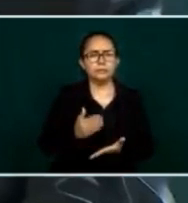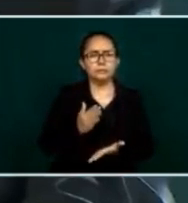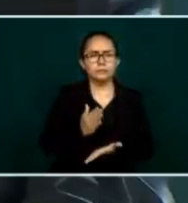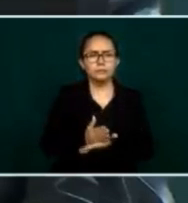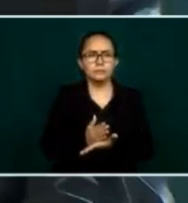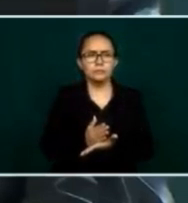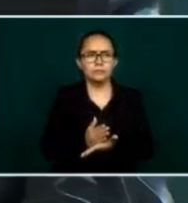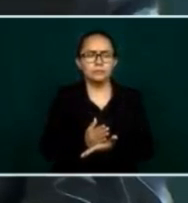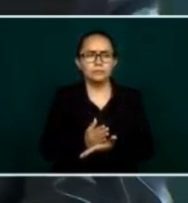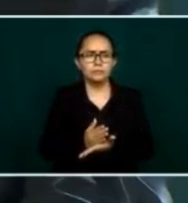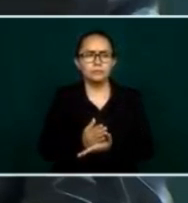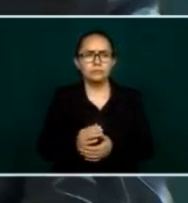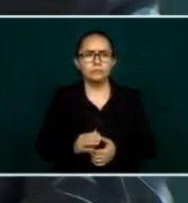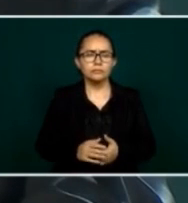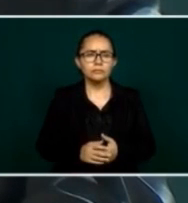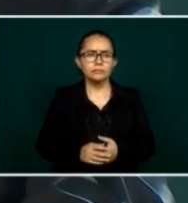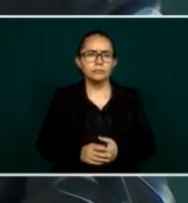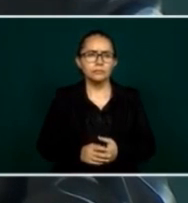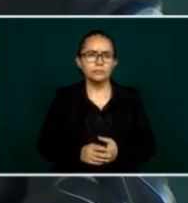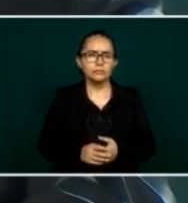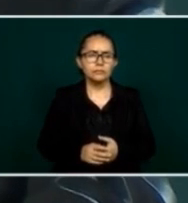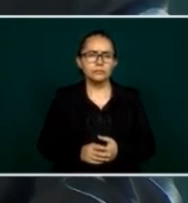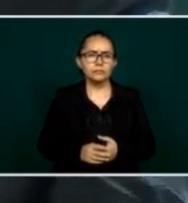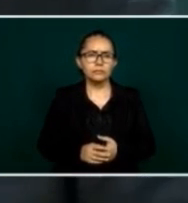This doesn't happen anymore.